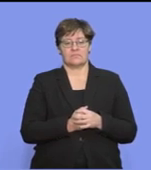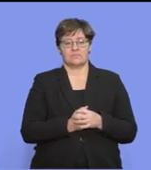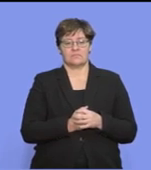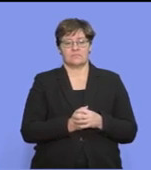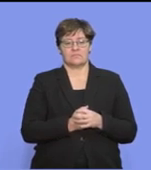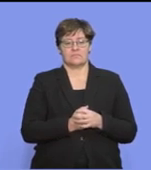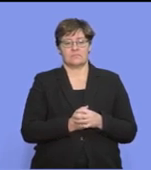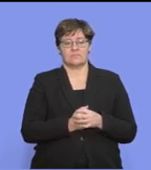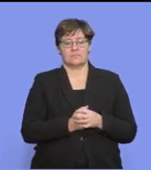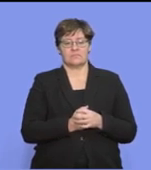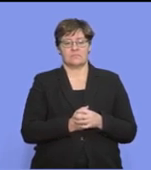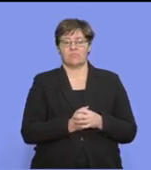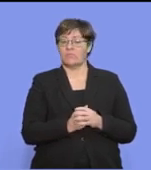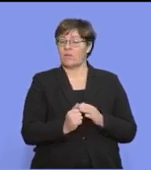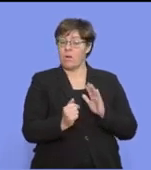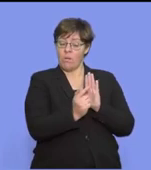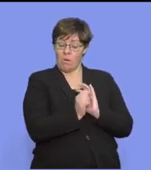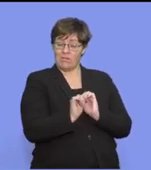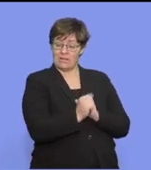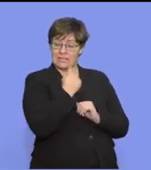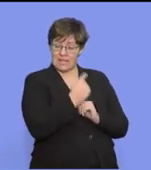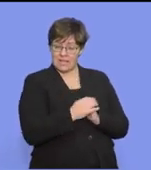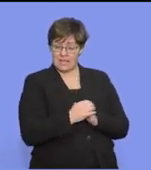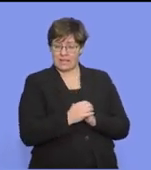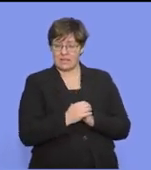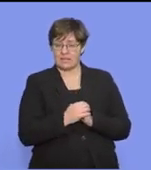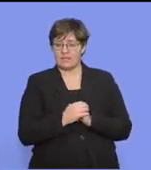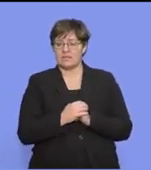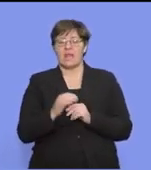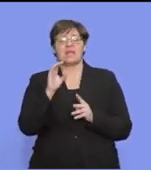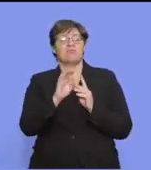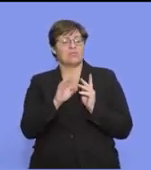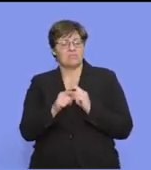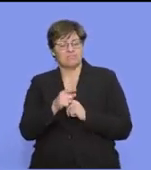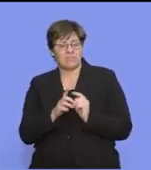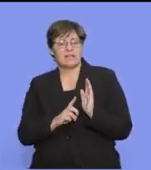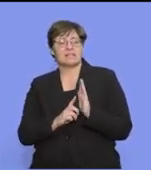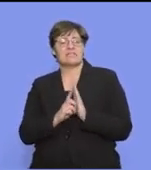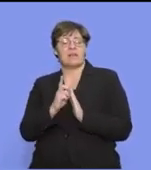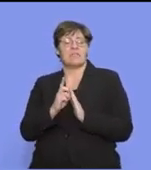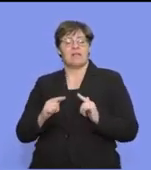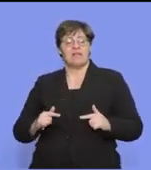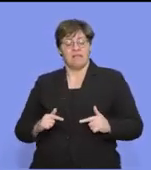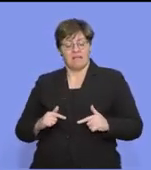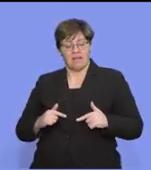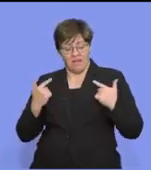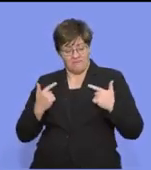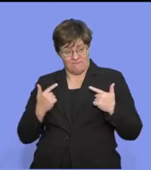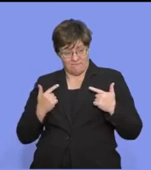Okay, so his law then said that it's a characteristic that is developed in the lifetime that